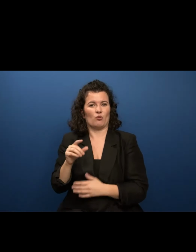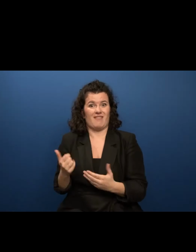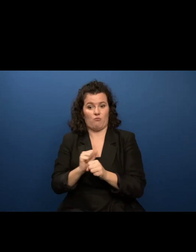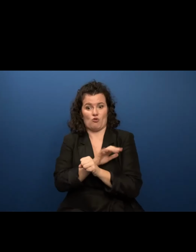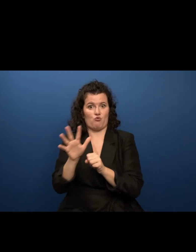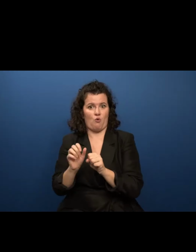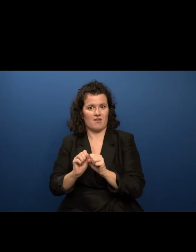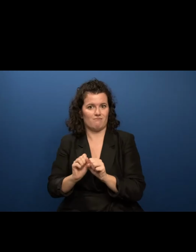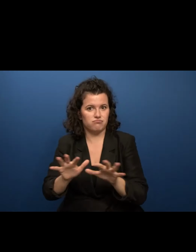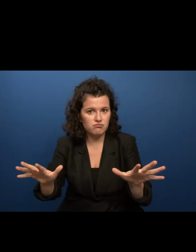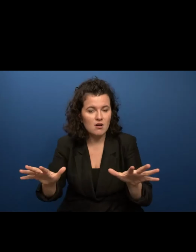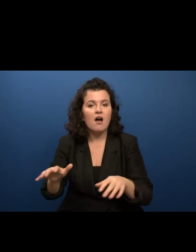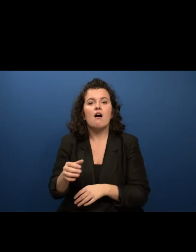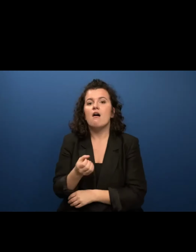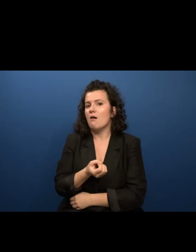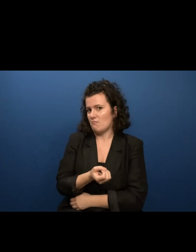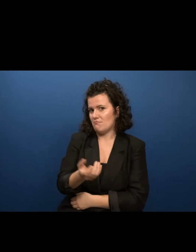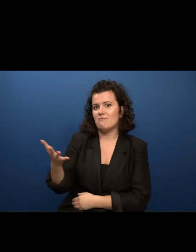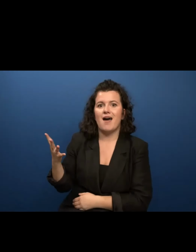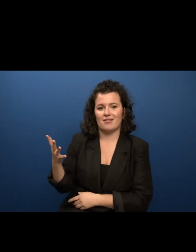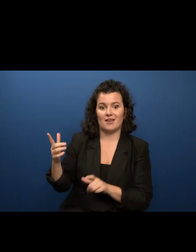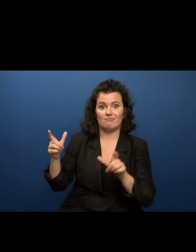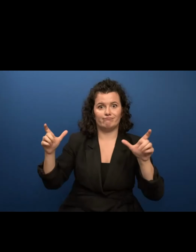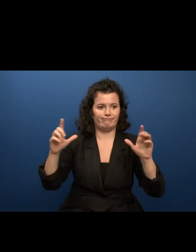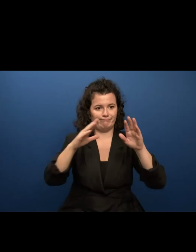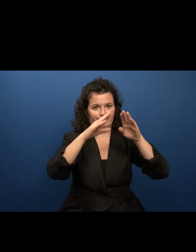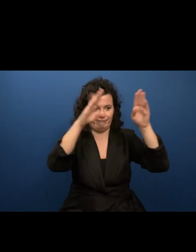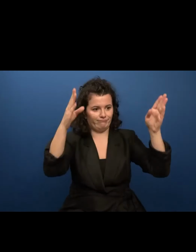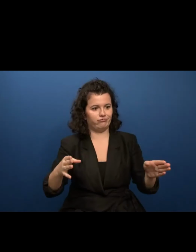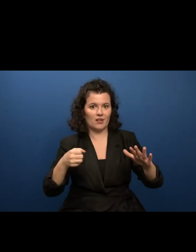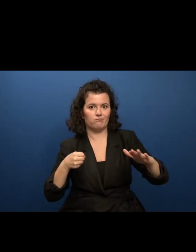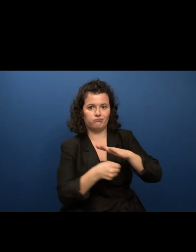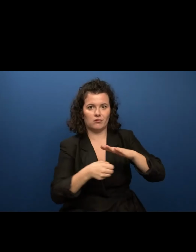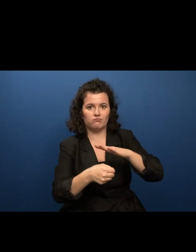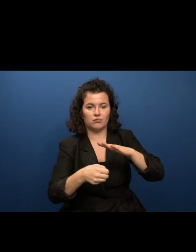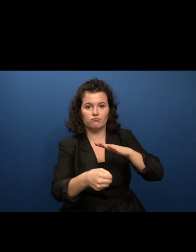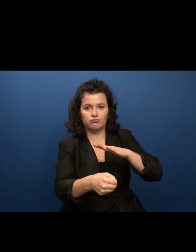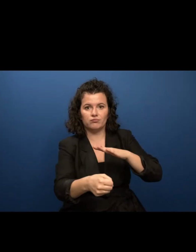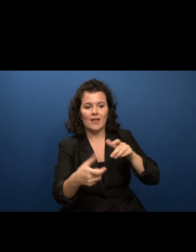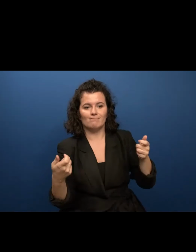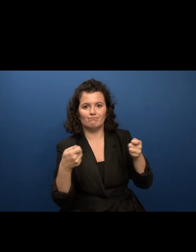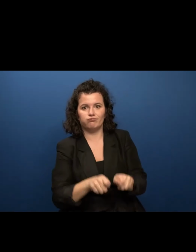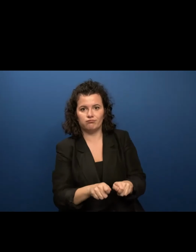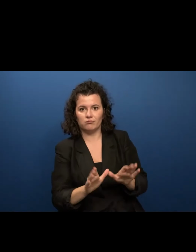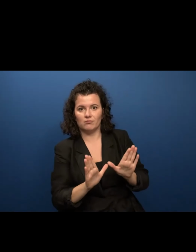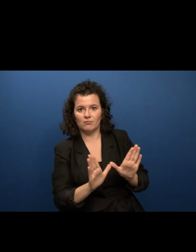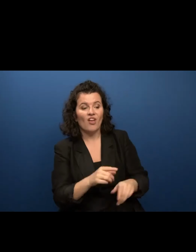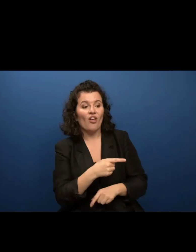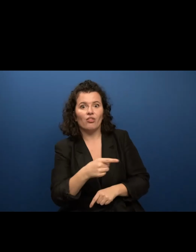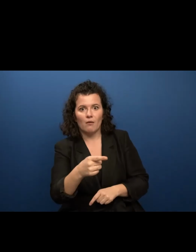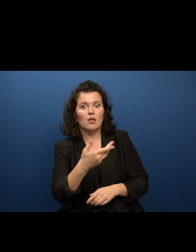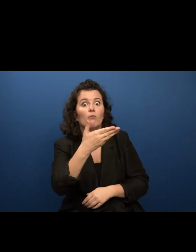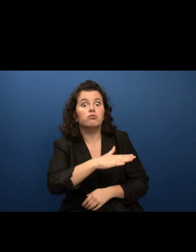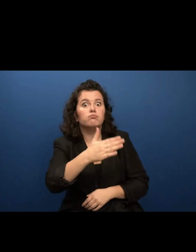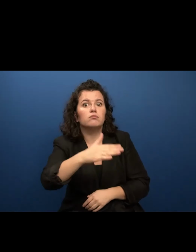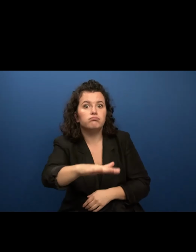impacted by COVID-19, and the death rates have been phenomenal. And they've been denied access to ventilators or fair access to treatment